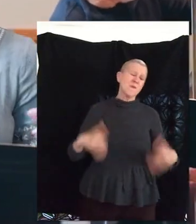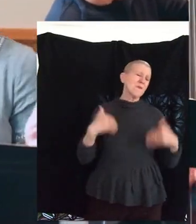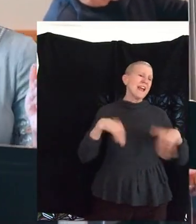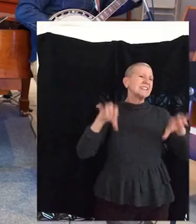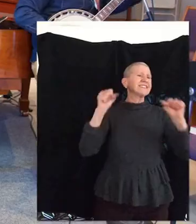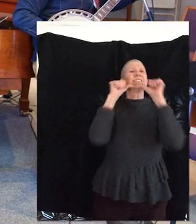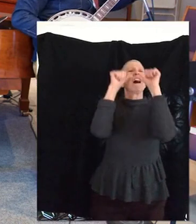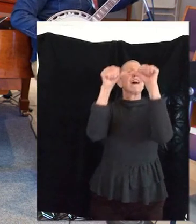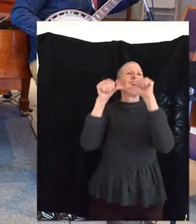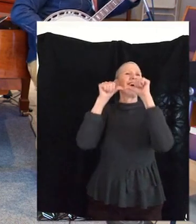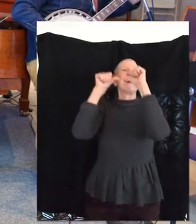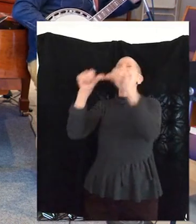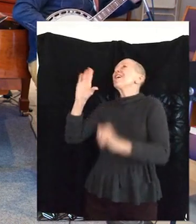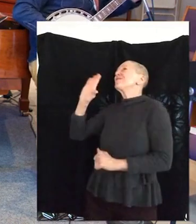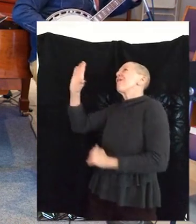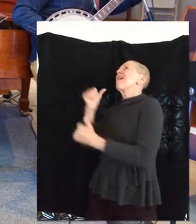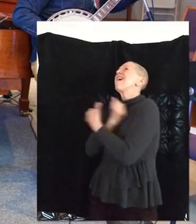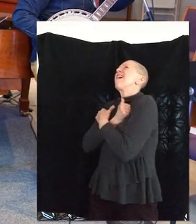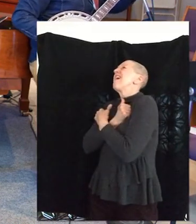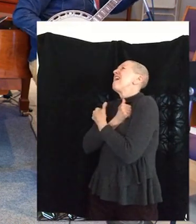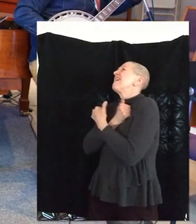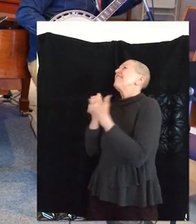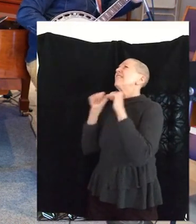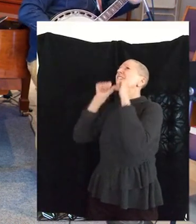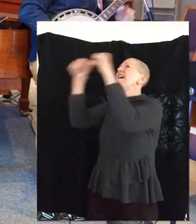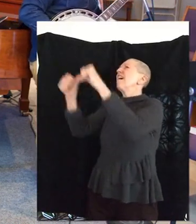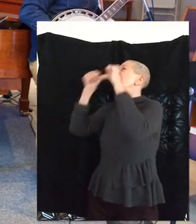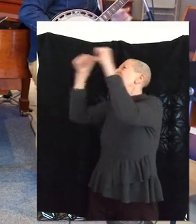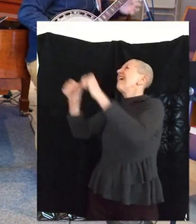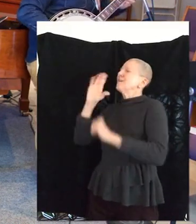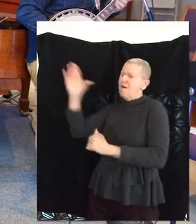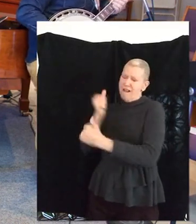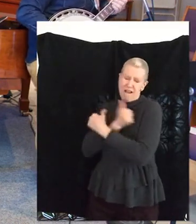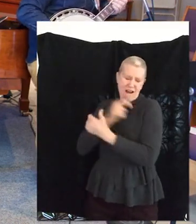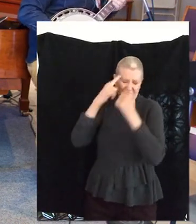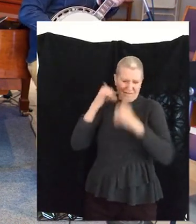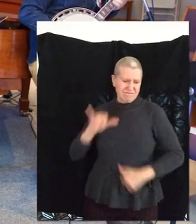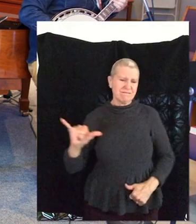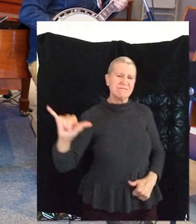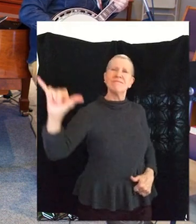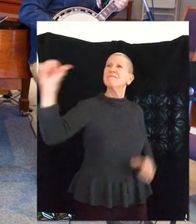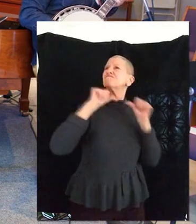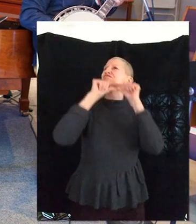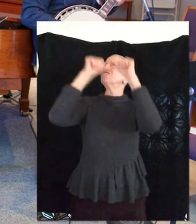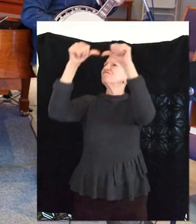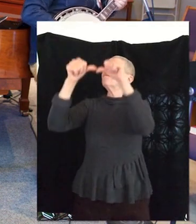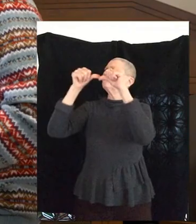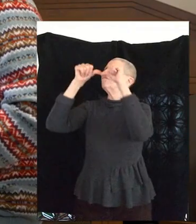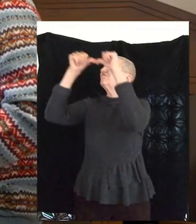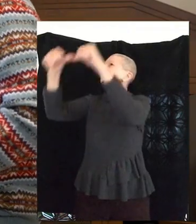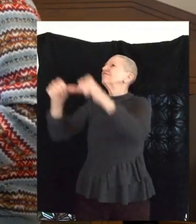everlasting. Oh, it's lasting, your love is lasting. Your love is